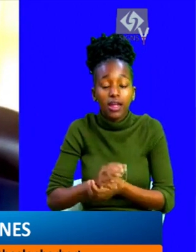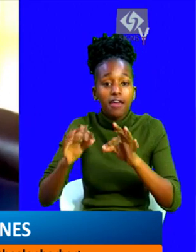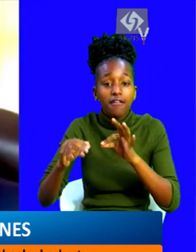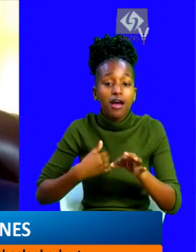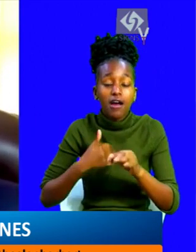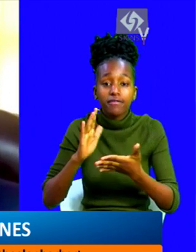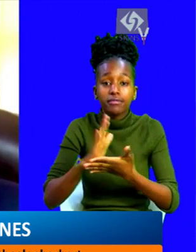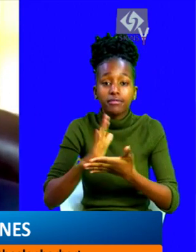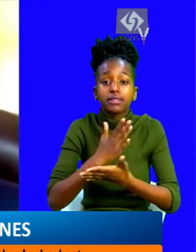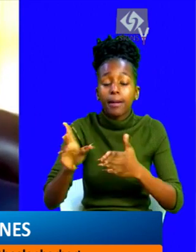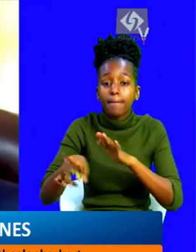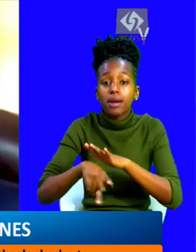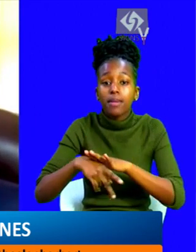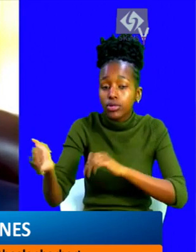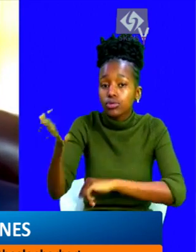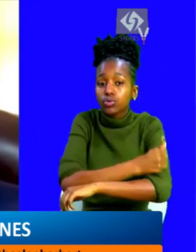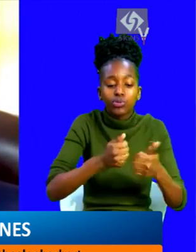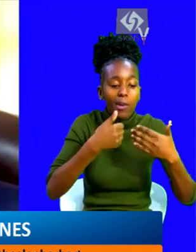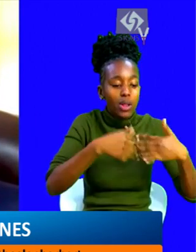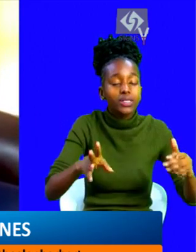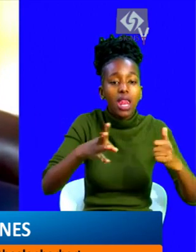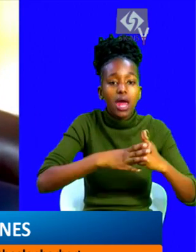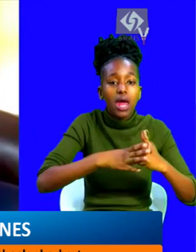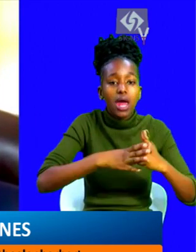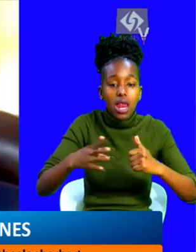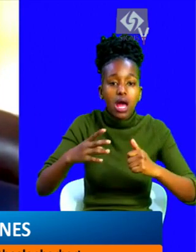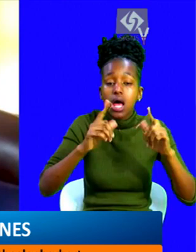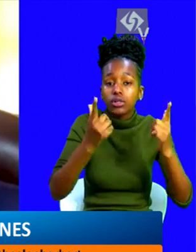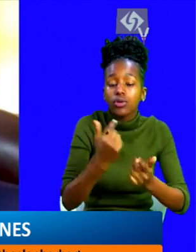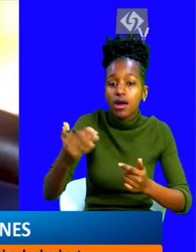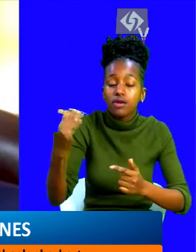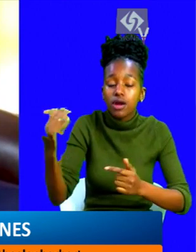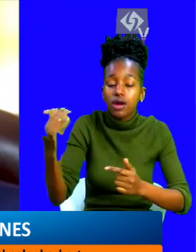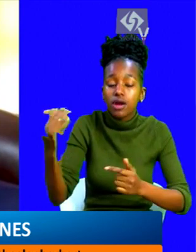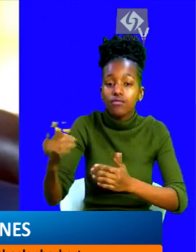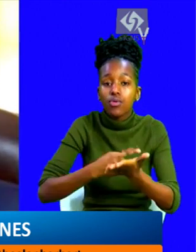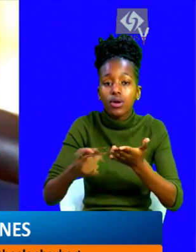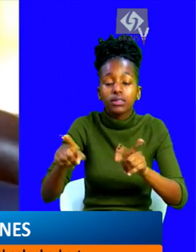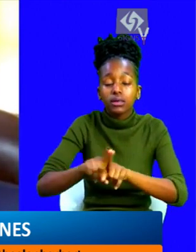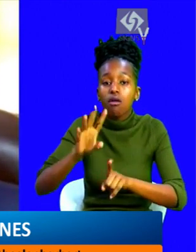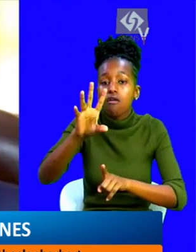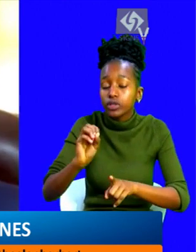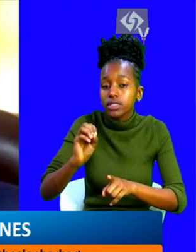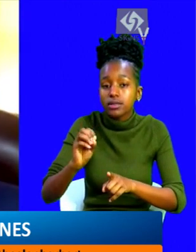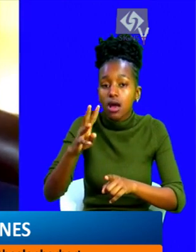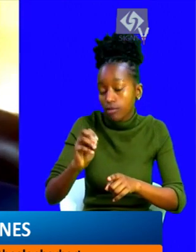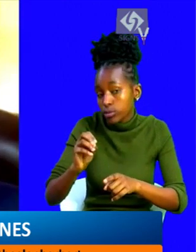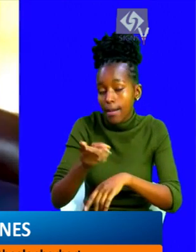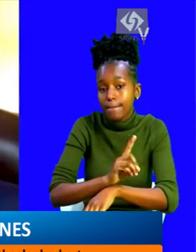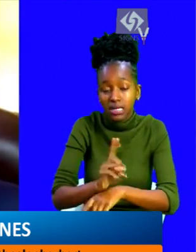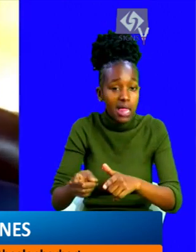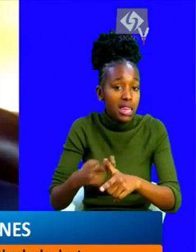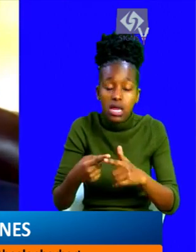In a day for a primary school, we have 8 lessons, and each lesson is 35